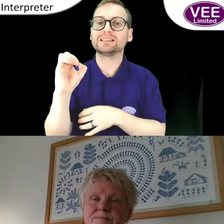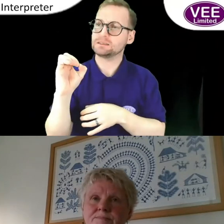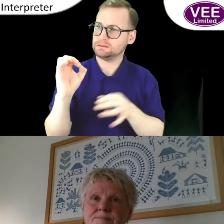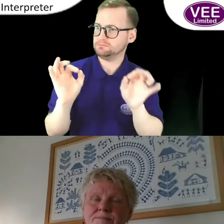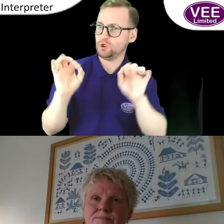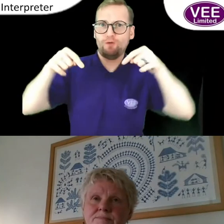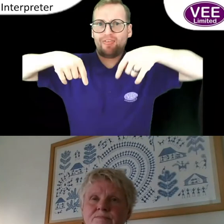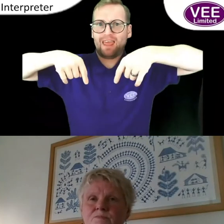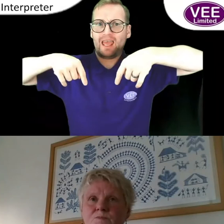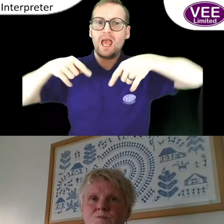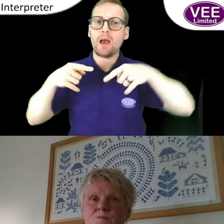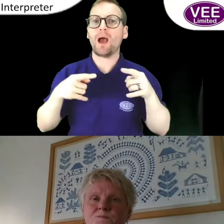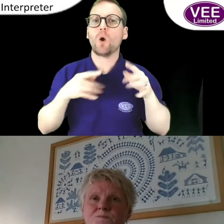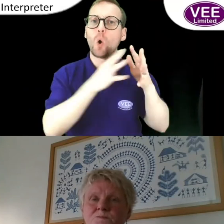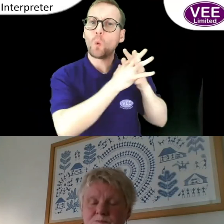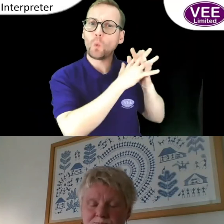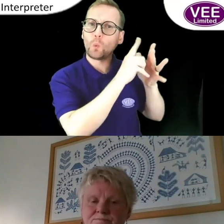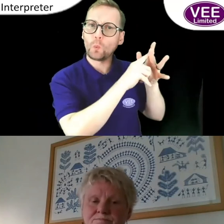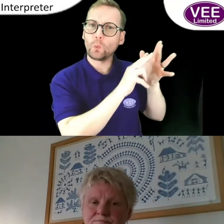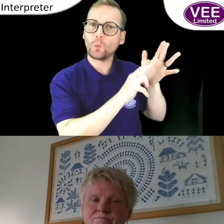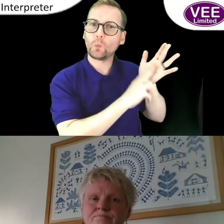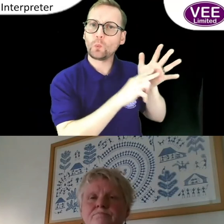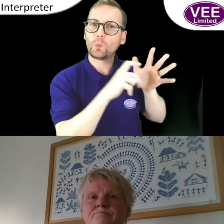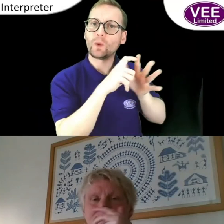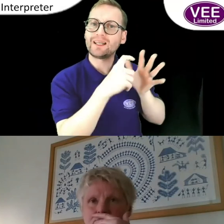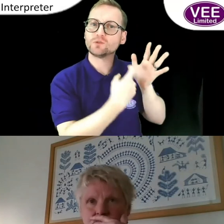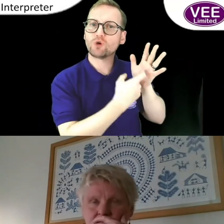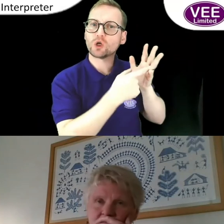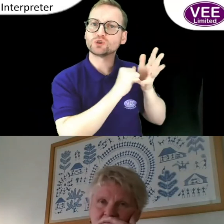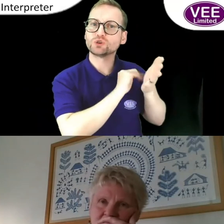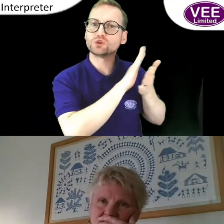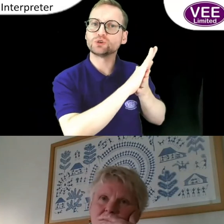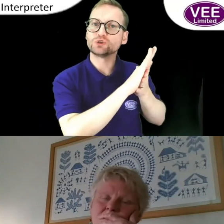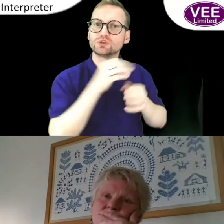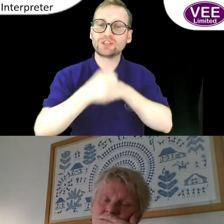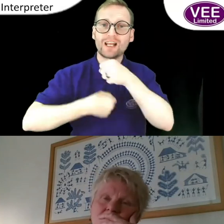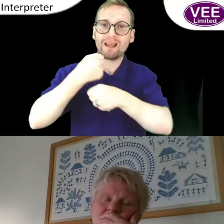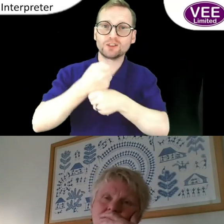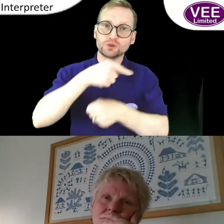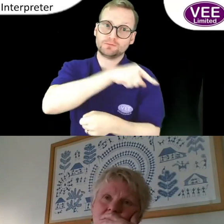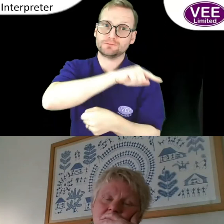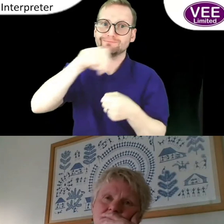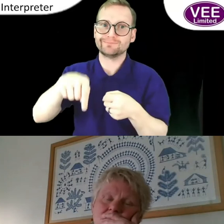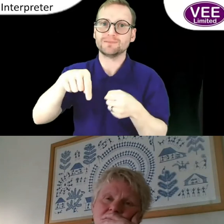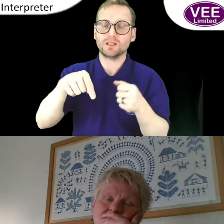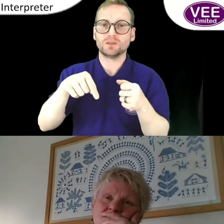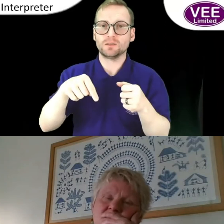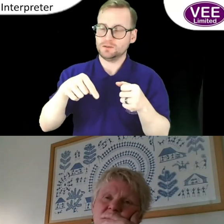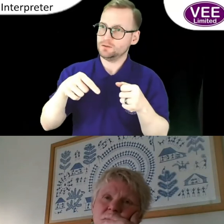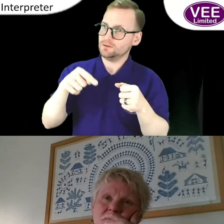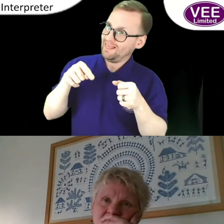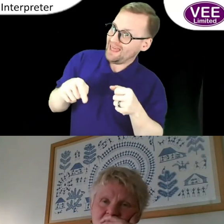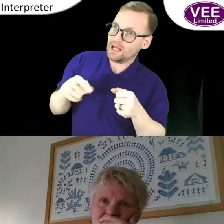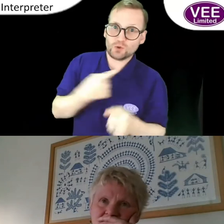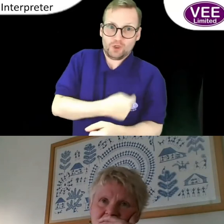the Windrush generation arriving, and that's where migration is told here. And so we're very honest that it's